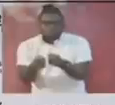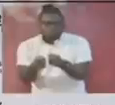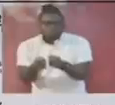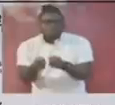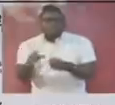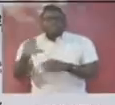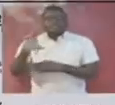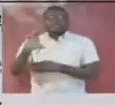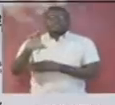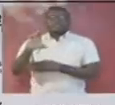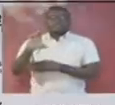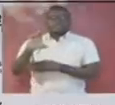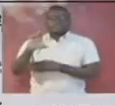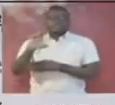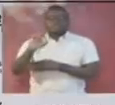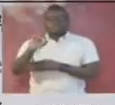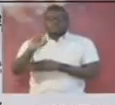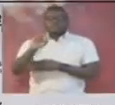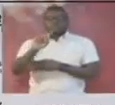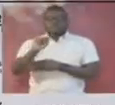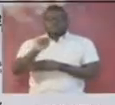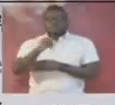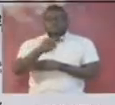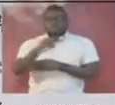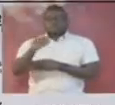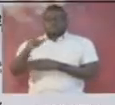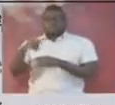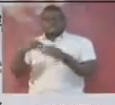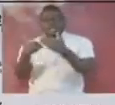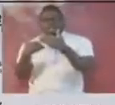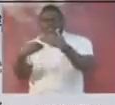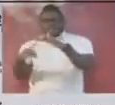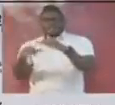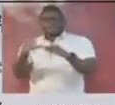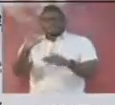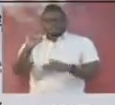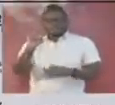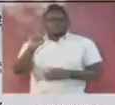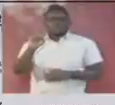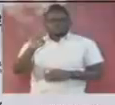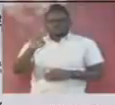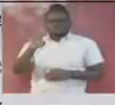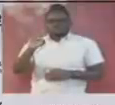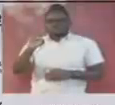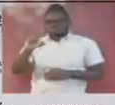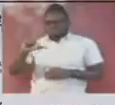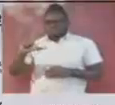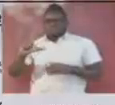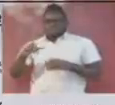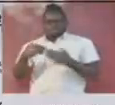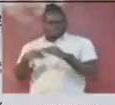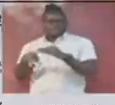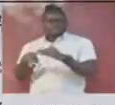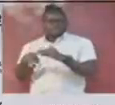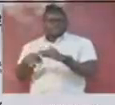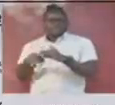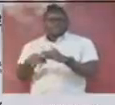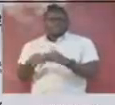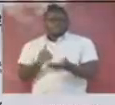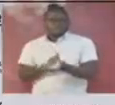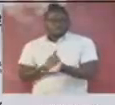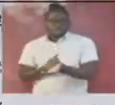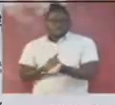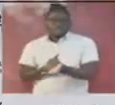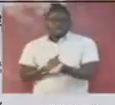Dr. Alexander from the Faculty of Medical Sciences at the University of the West Indies. And she will demystify or clear up